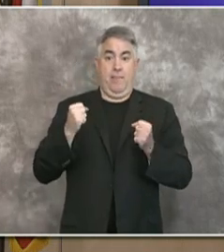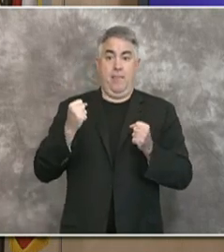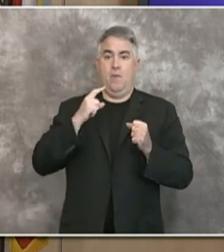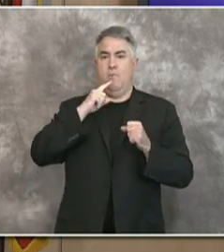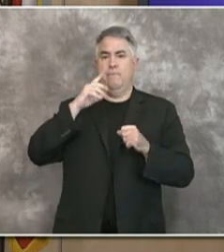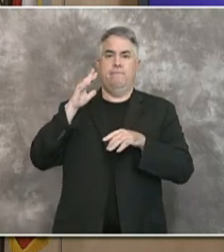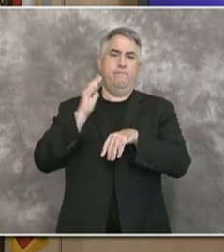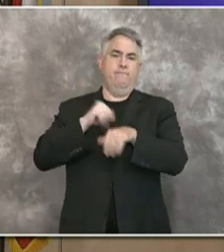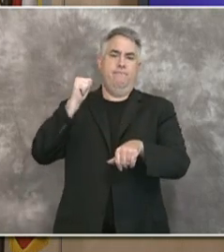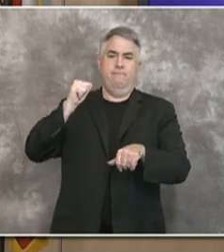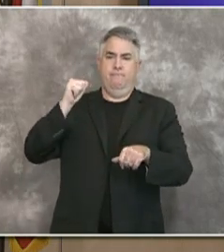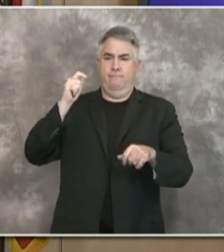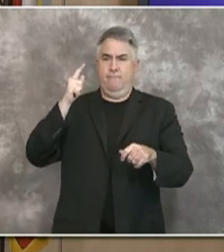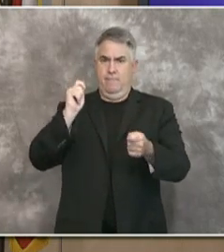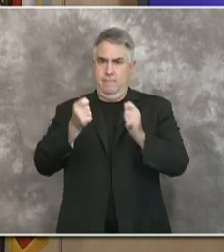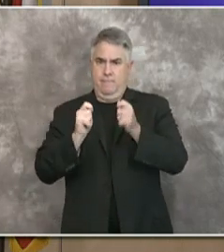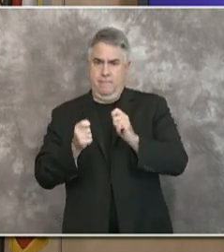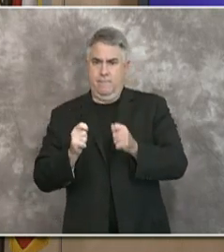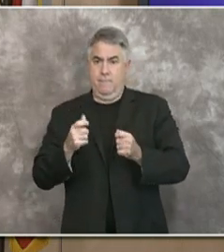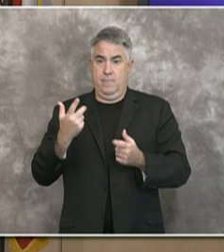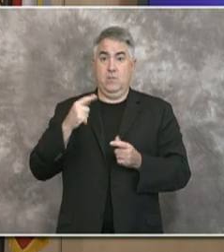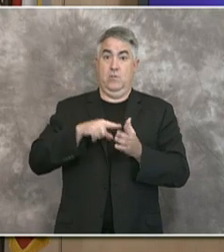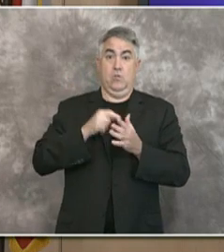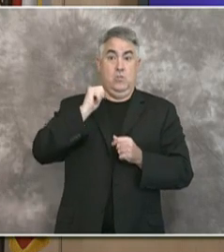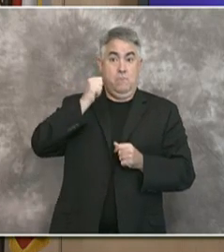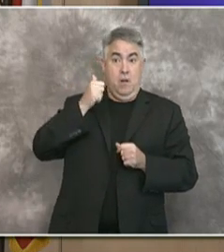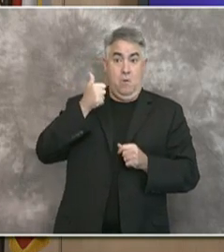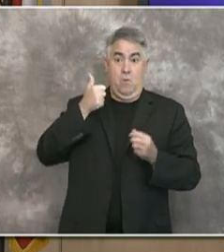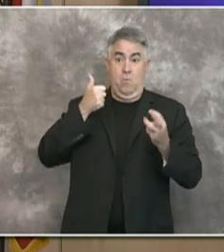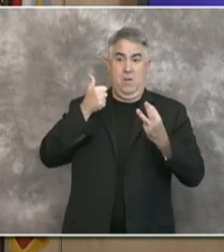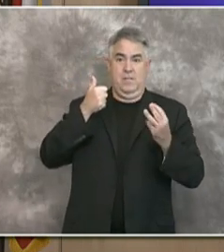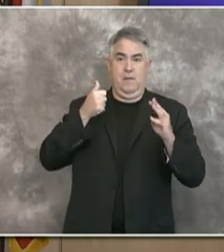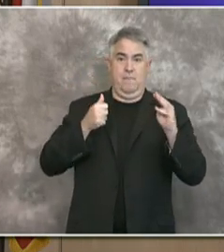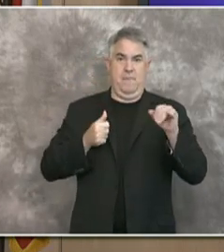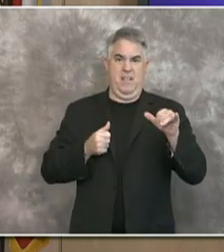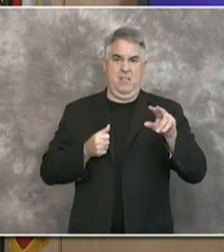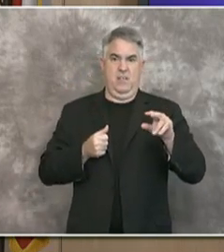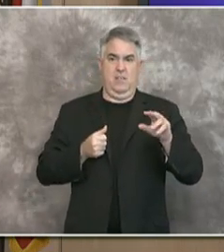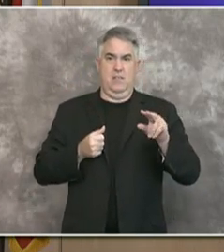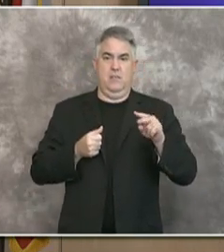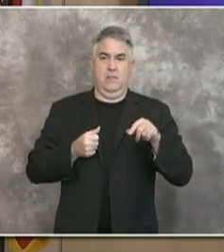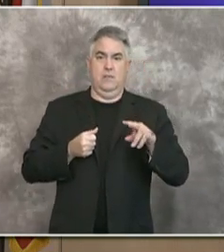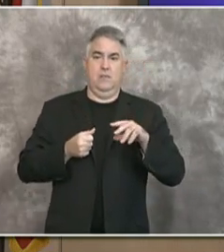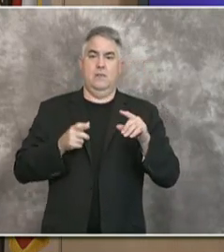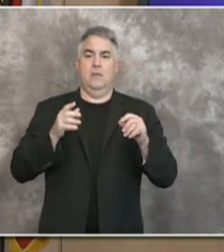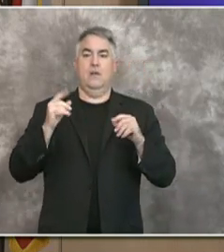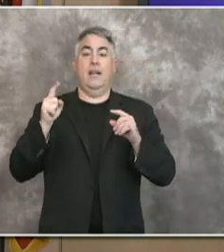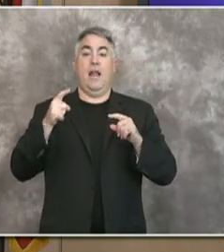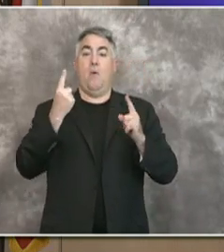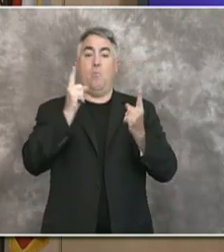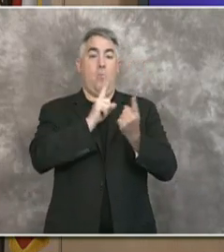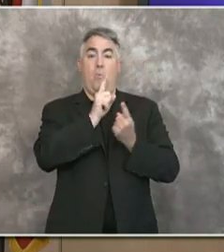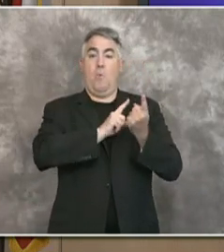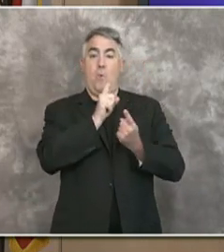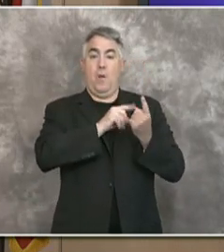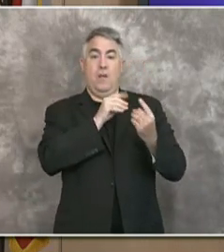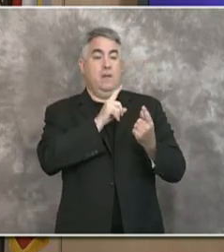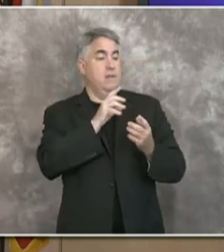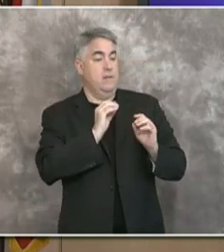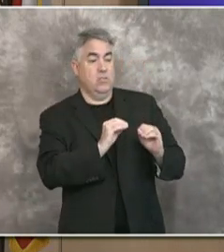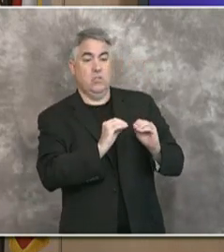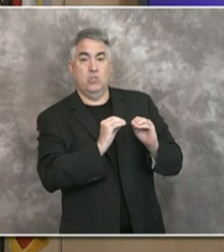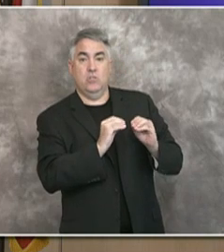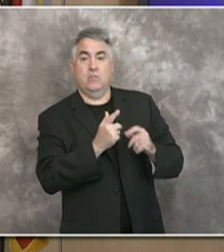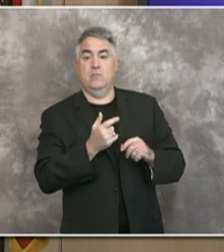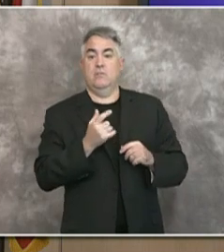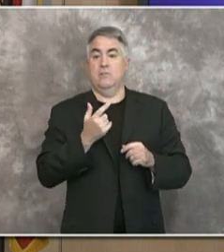sports. Starting tomorrow, Wednesday, May 22nd, one-on-one instruction, one instructor, one student